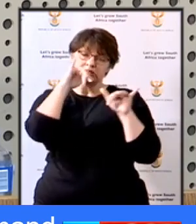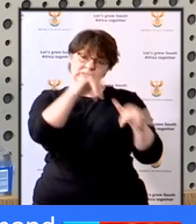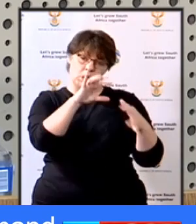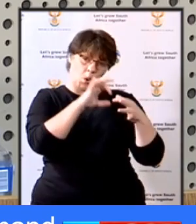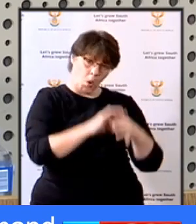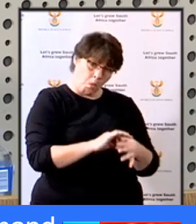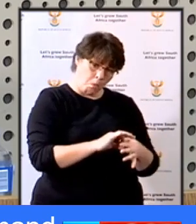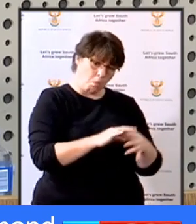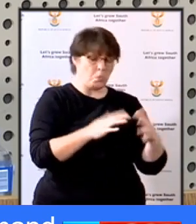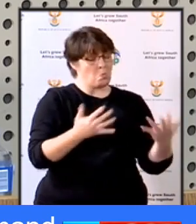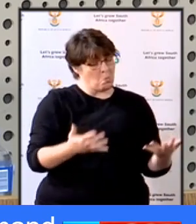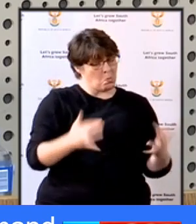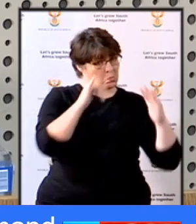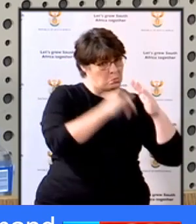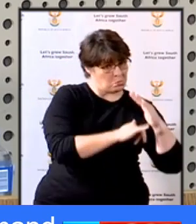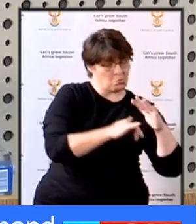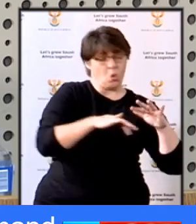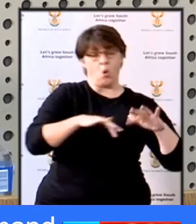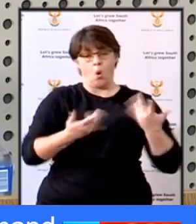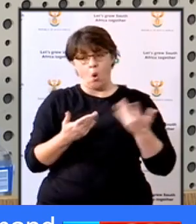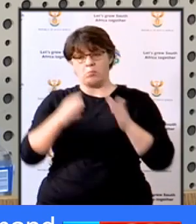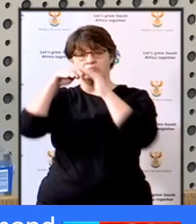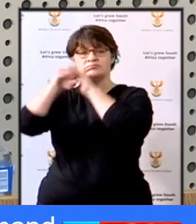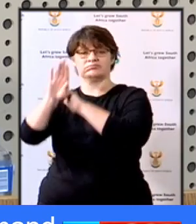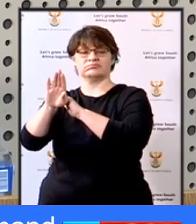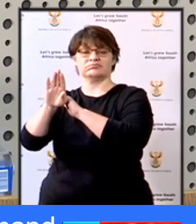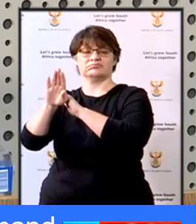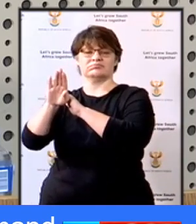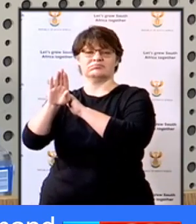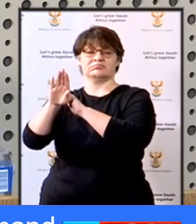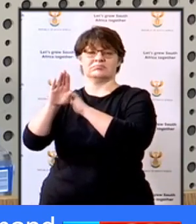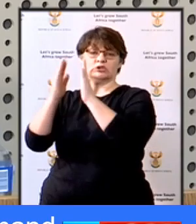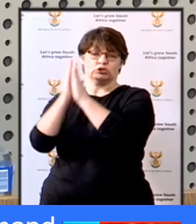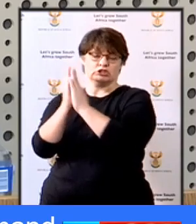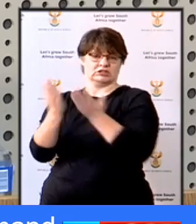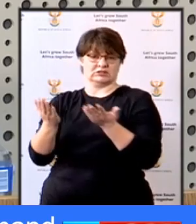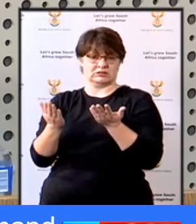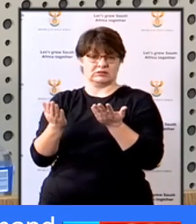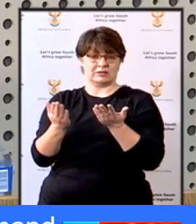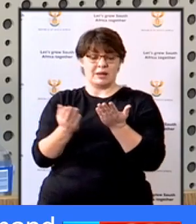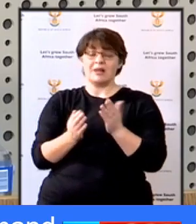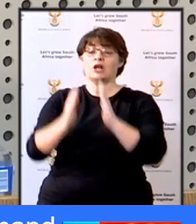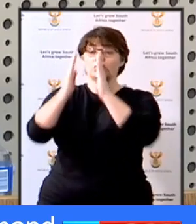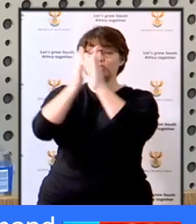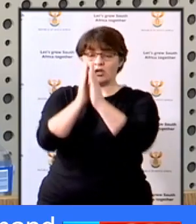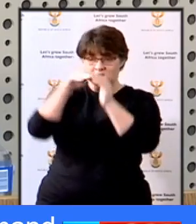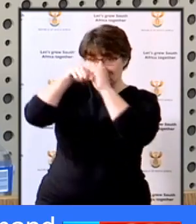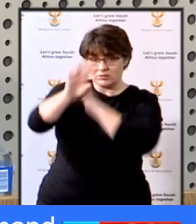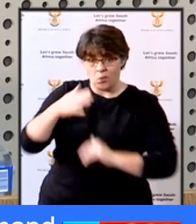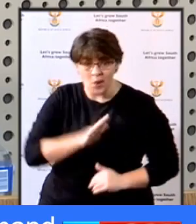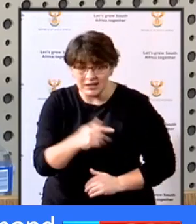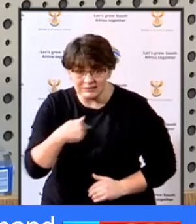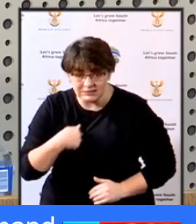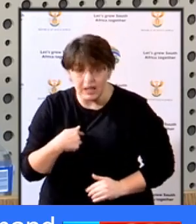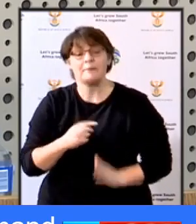and there are very strict and stringent measures that have to be followed